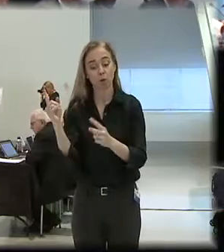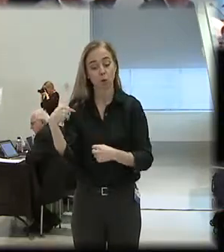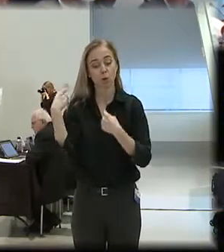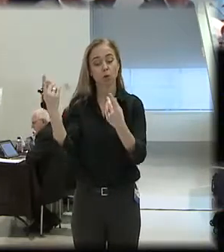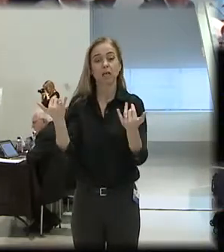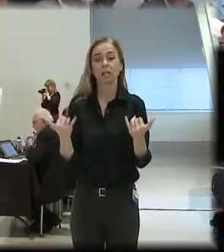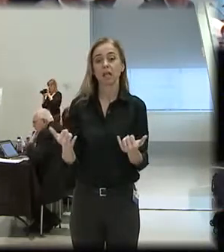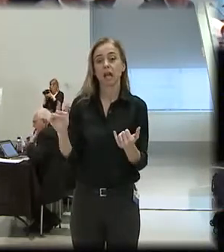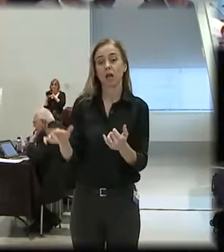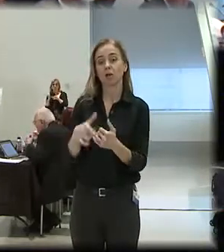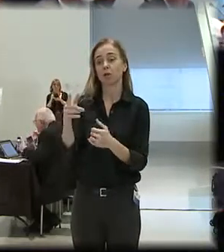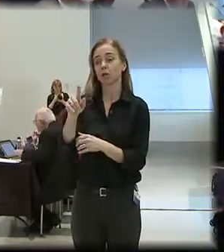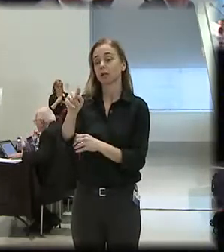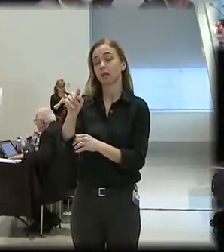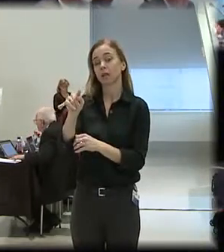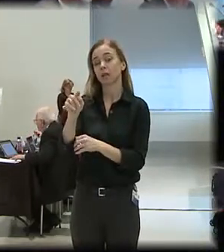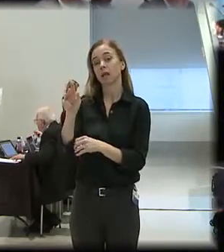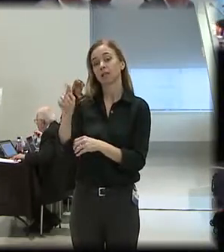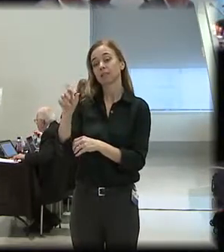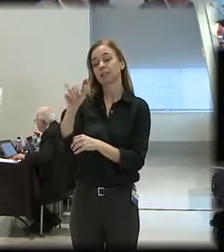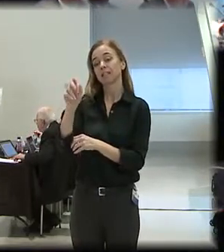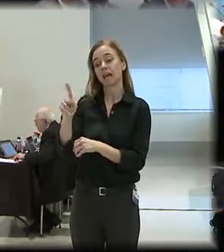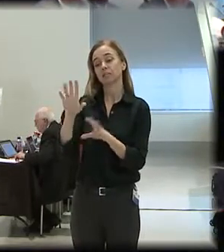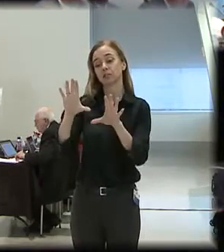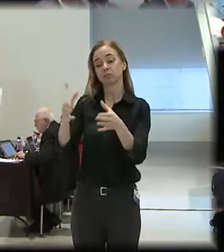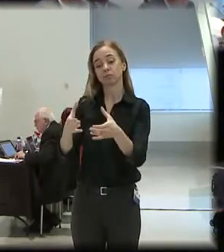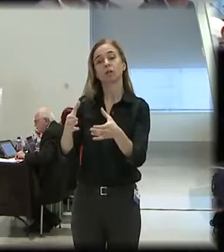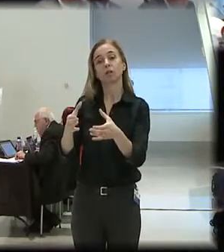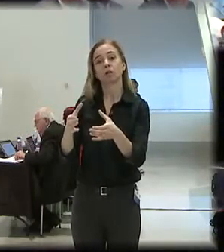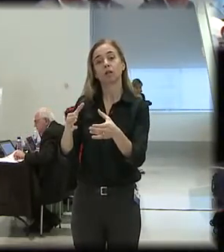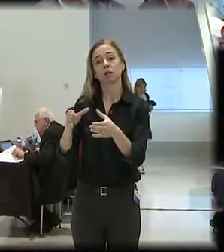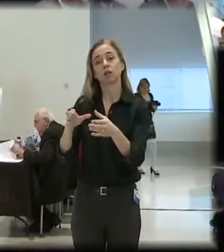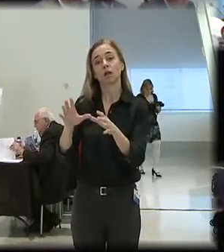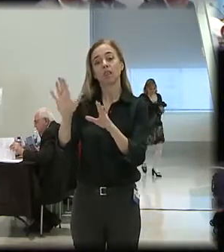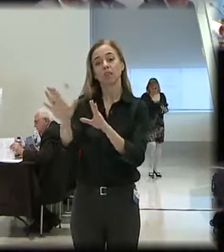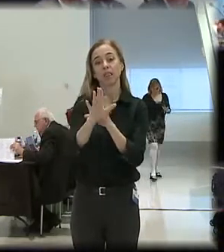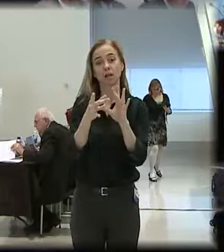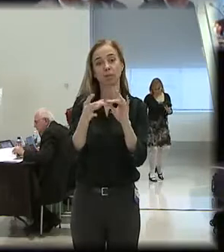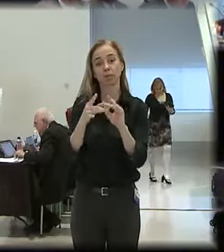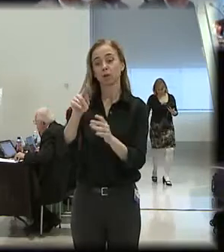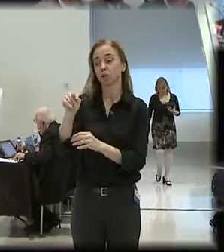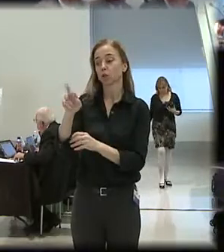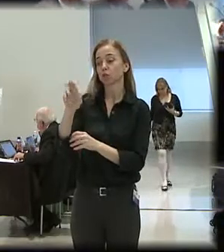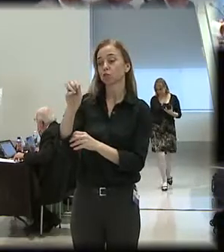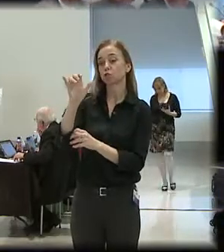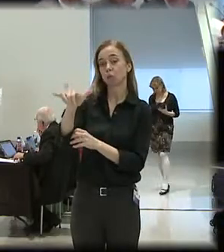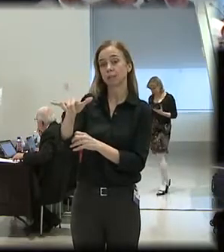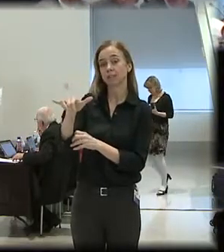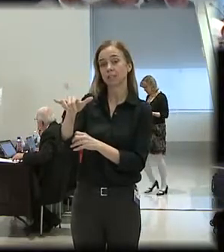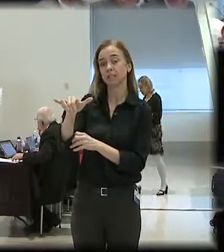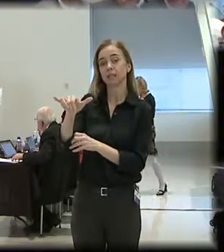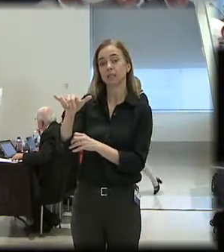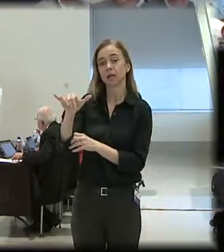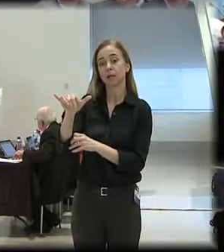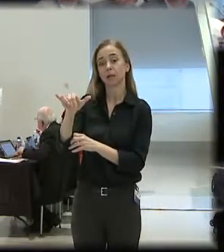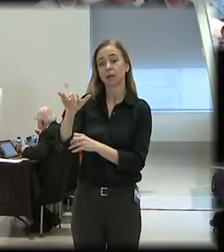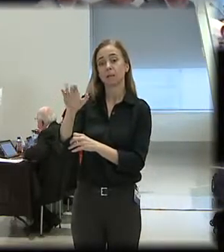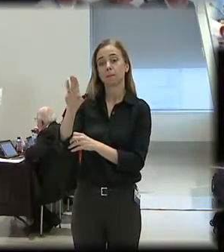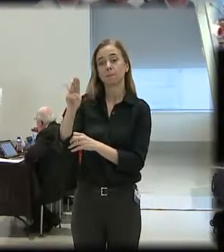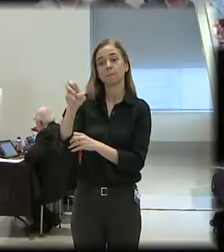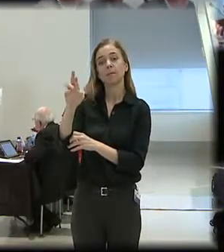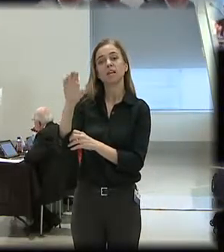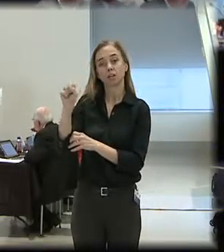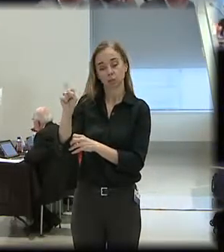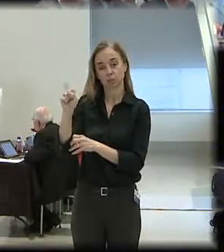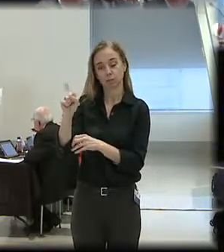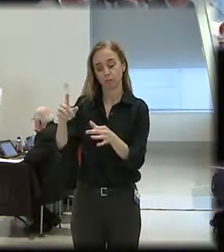will turn to task force members for their questions, beginning with Tracy Mears, who will be followed by Sean Smoot. Good morning,